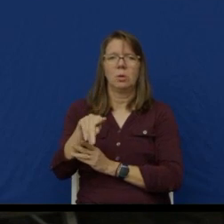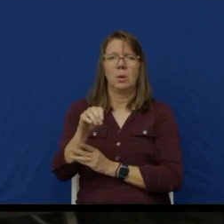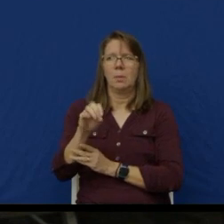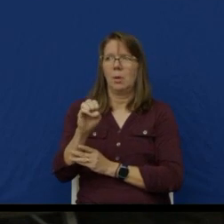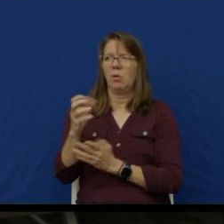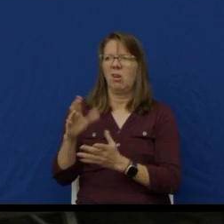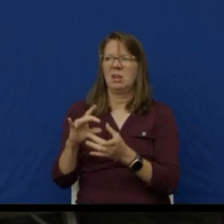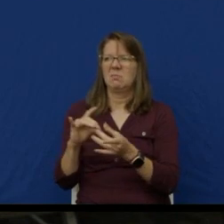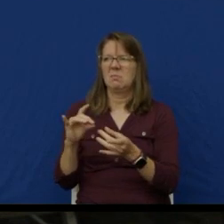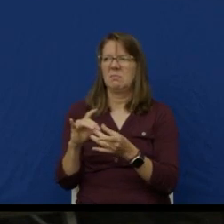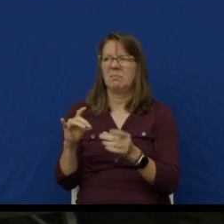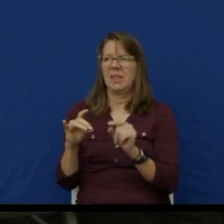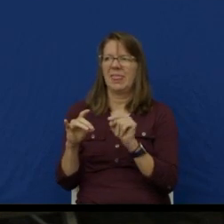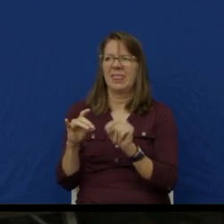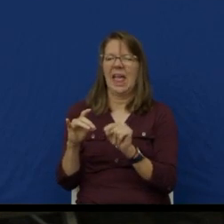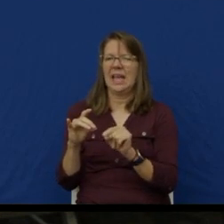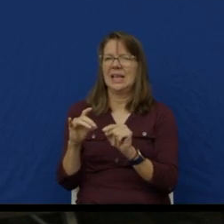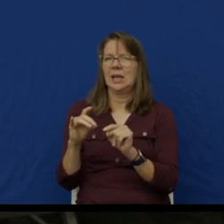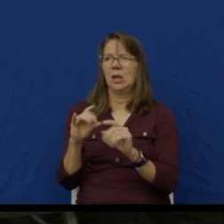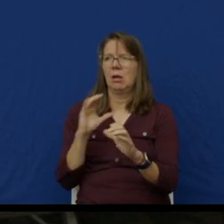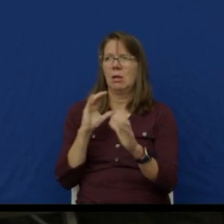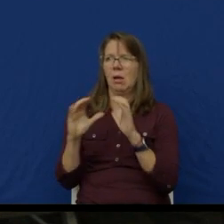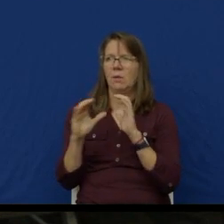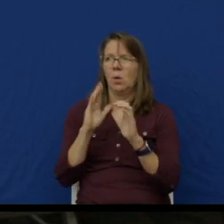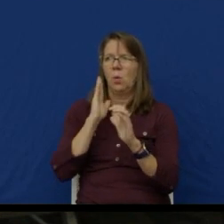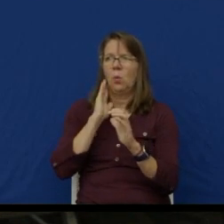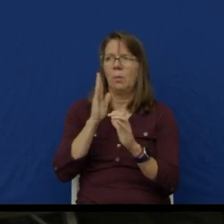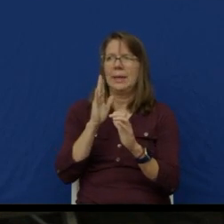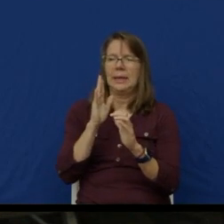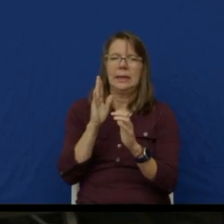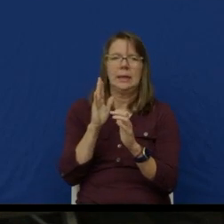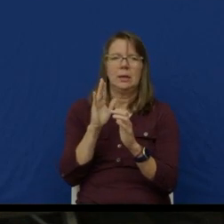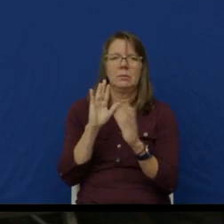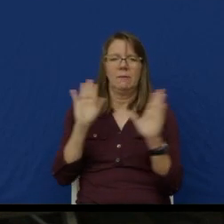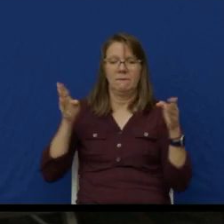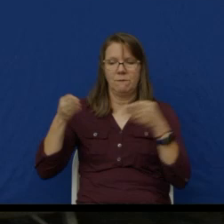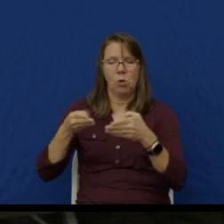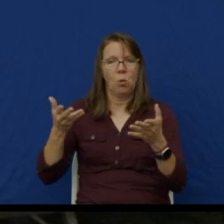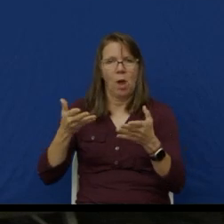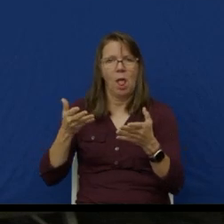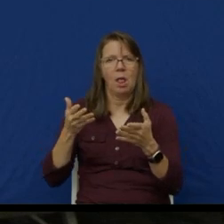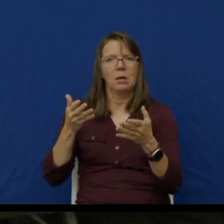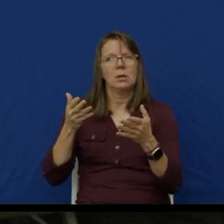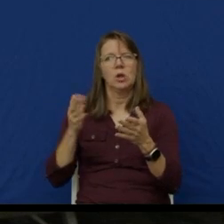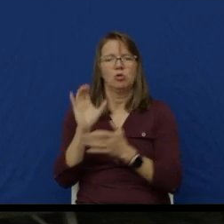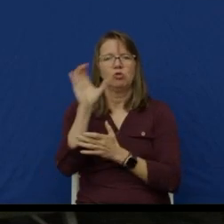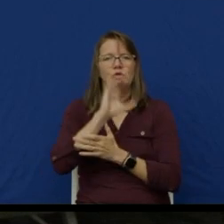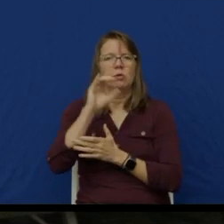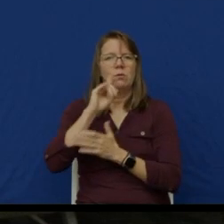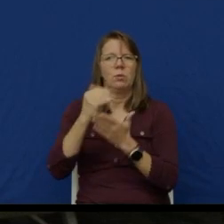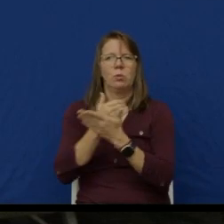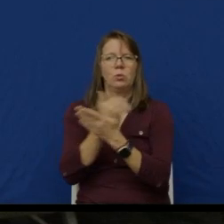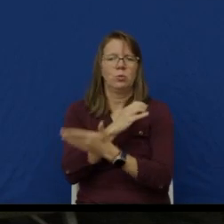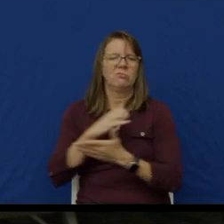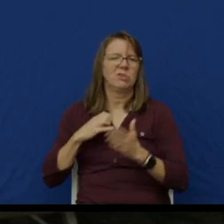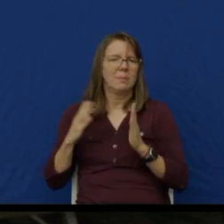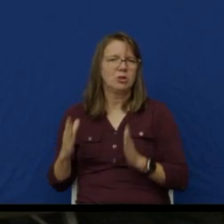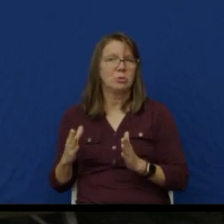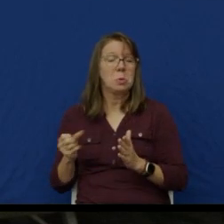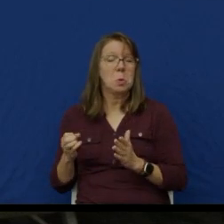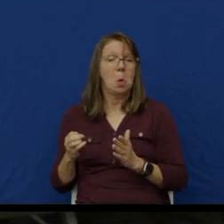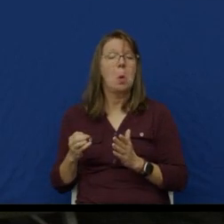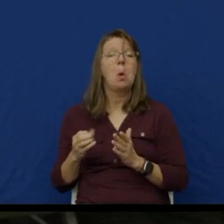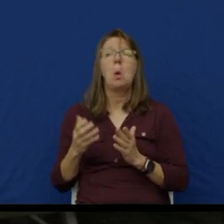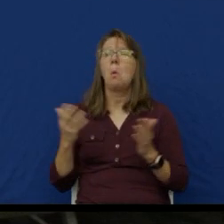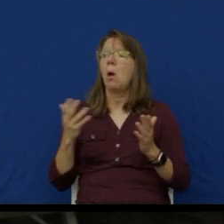that that conversation will be around launching the search for the new commissioner. So we could work between now and then to make sure that the edits that have